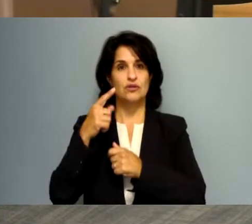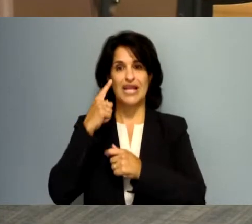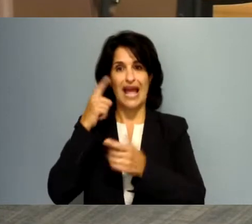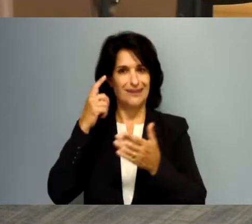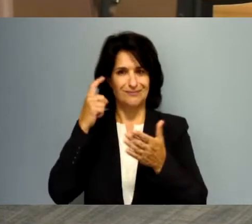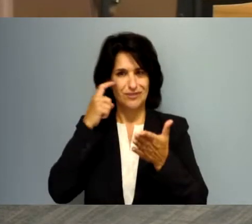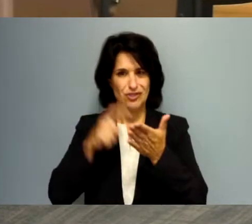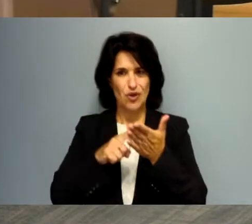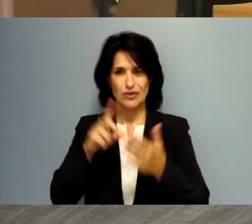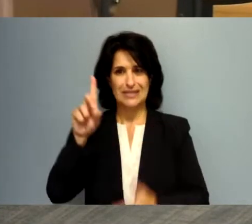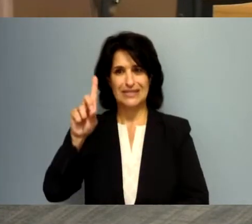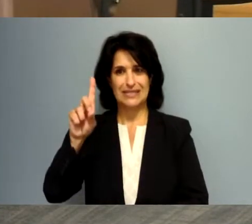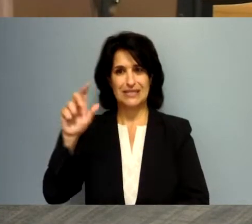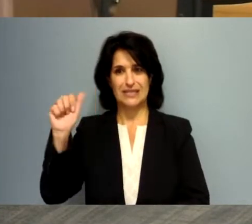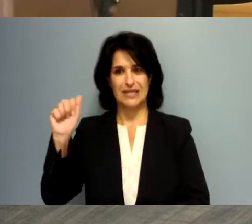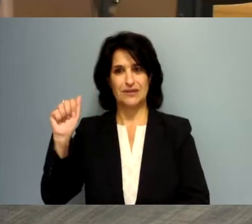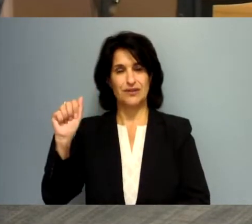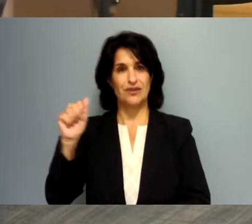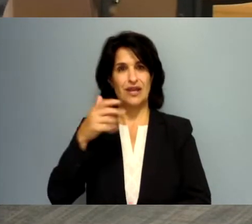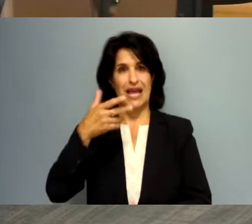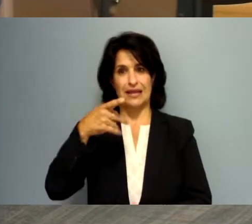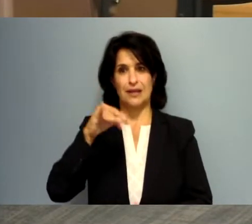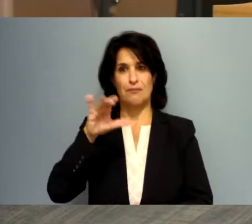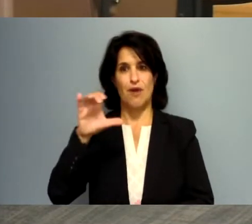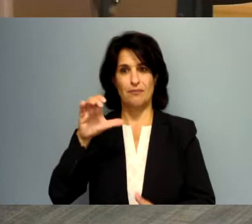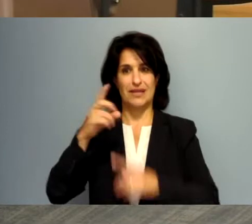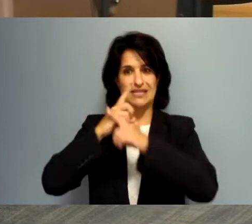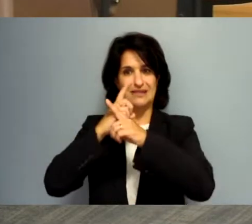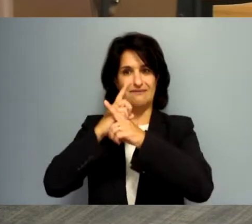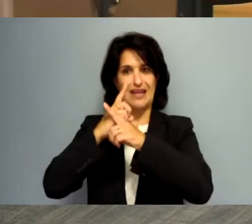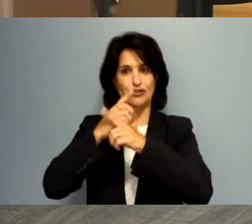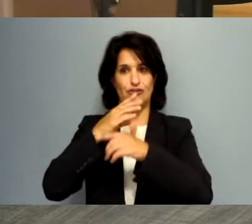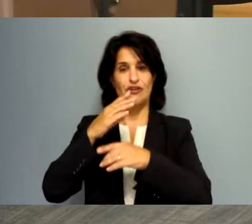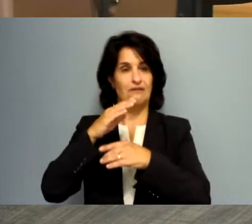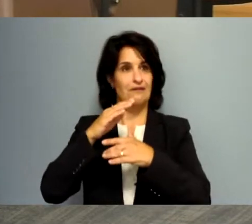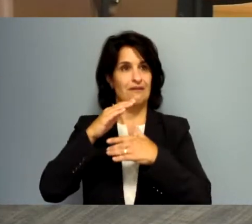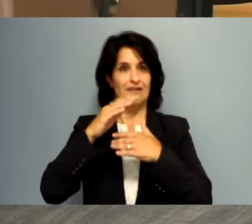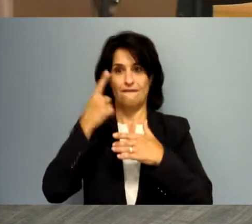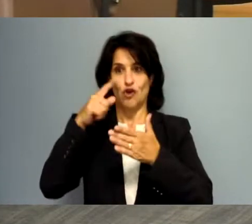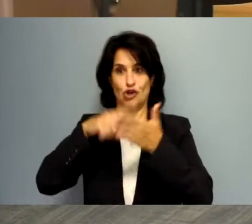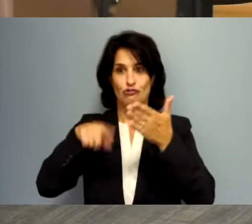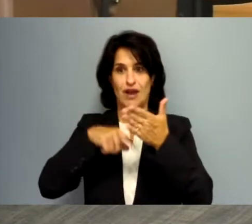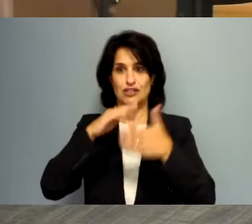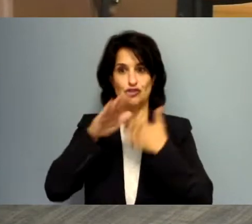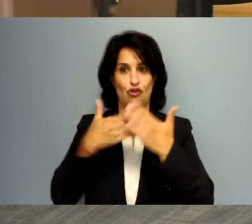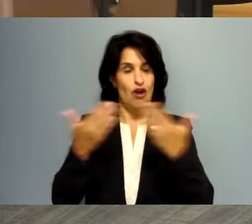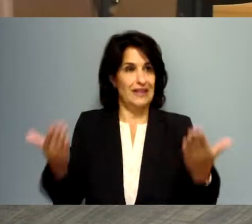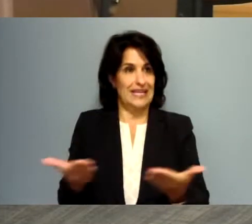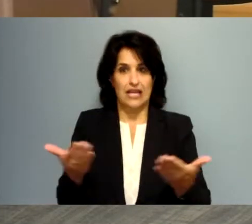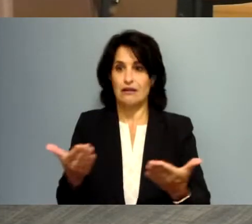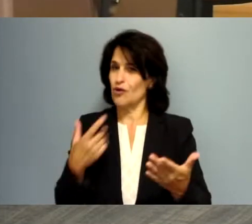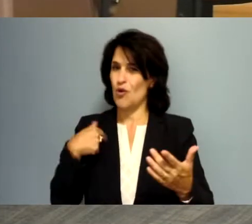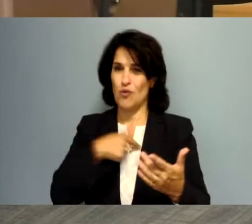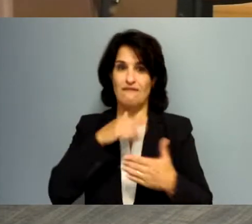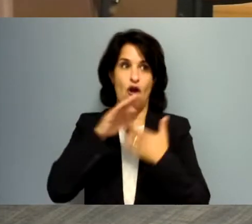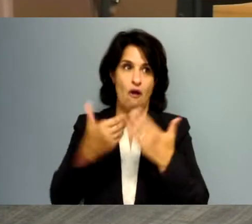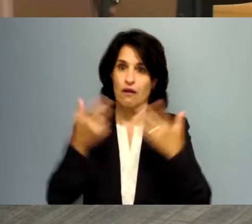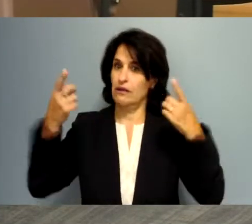attorney, the public defender, and the director of corrections are all here. And I think we can all agree that we've done everything we can